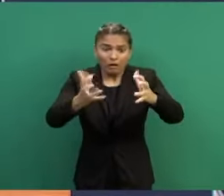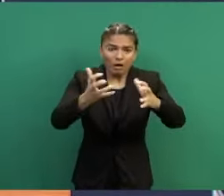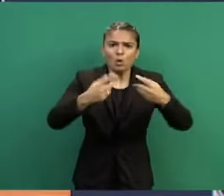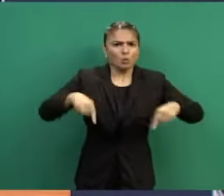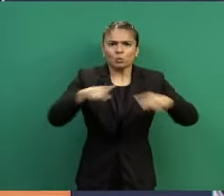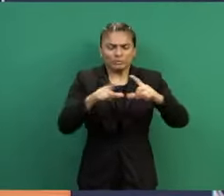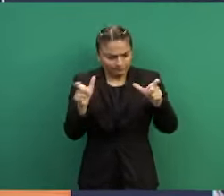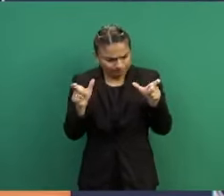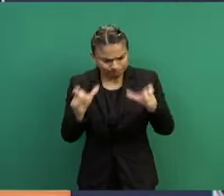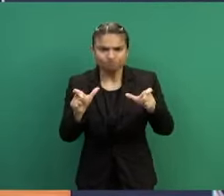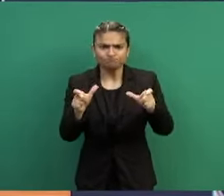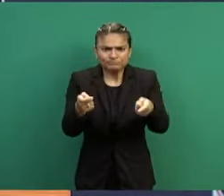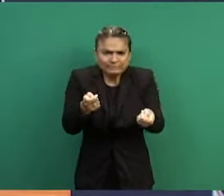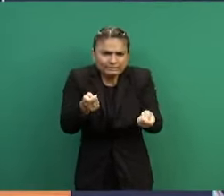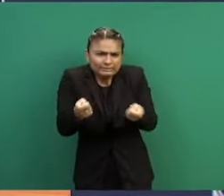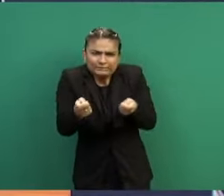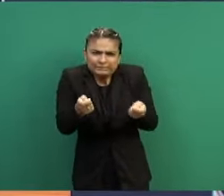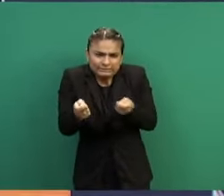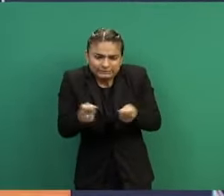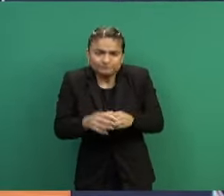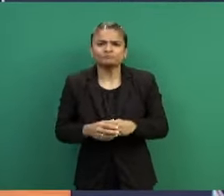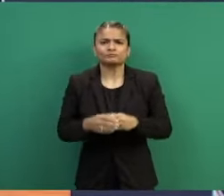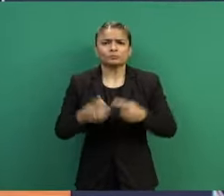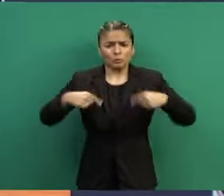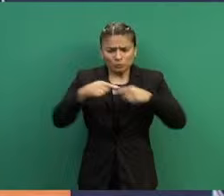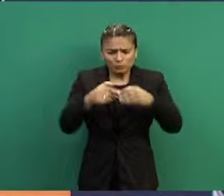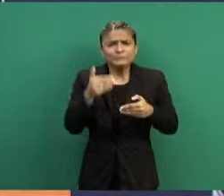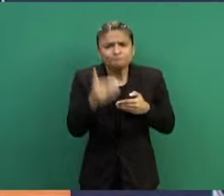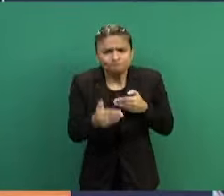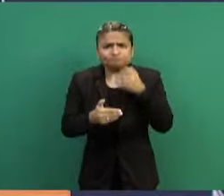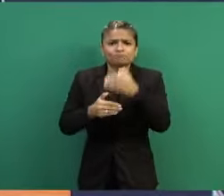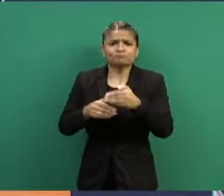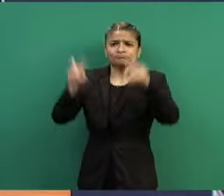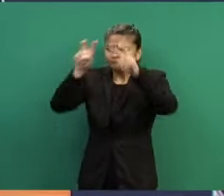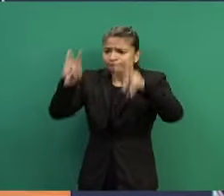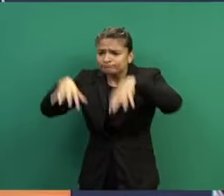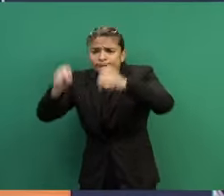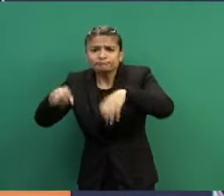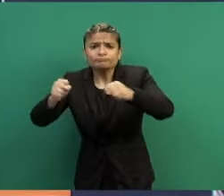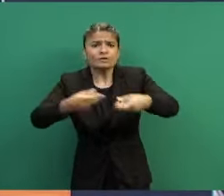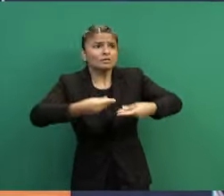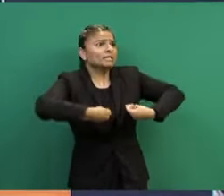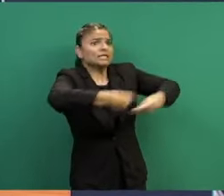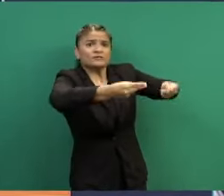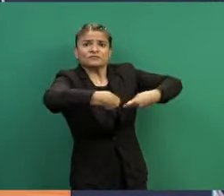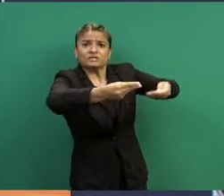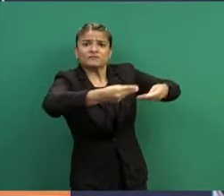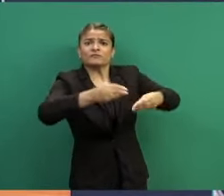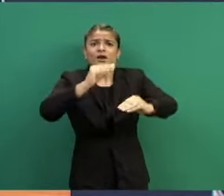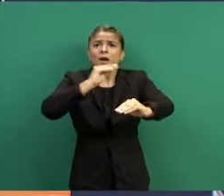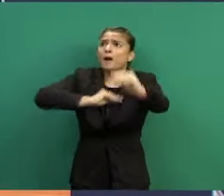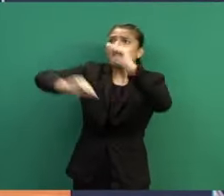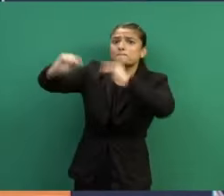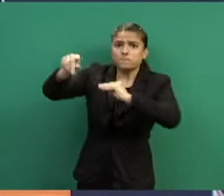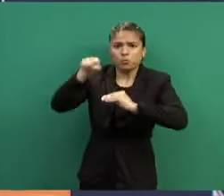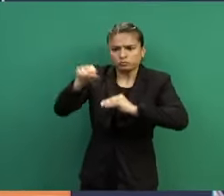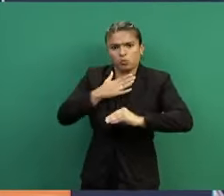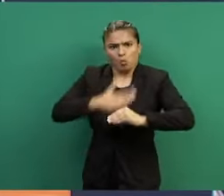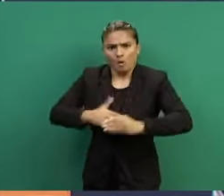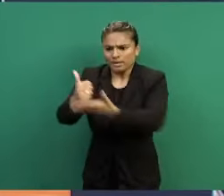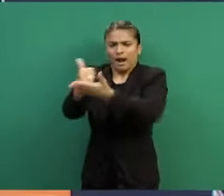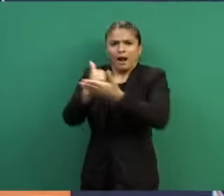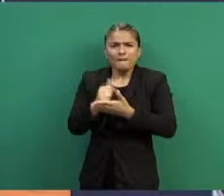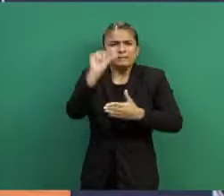sources would significantly increase growth. The operation of ports and rail, however, have become